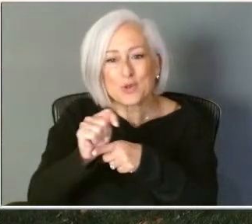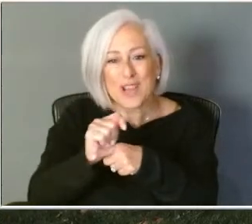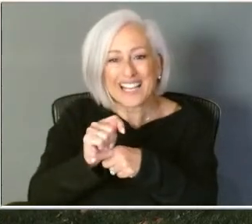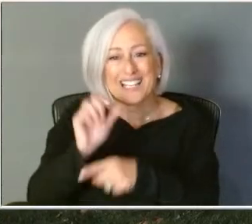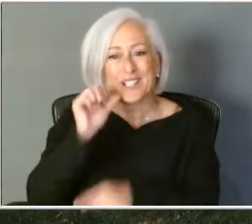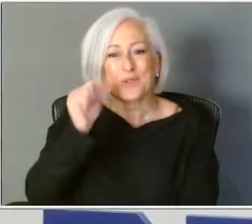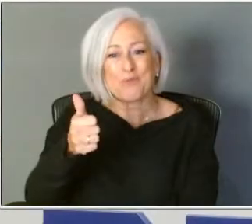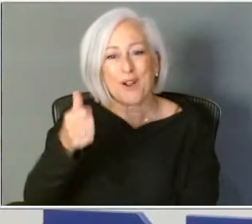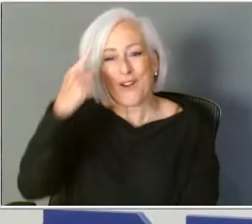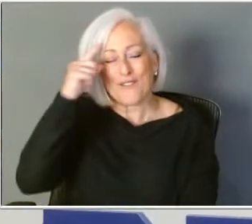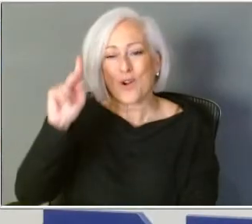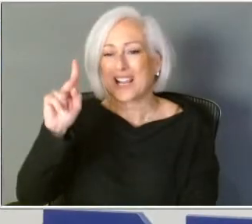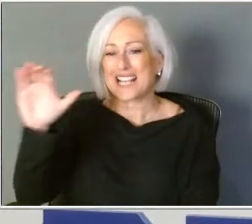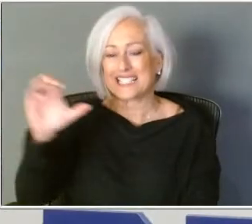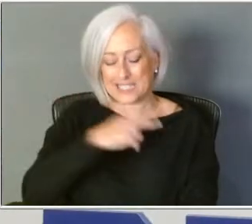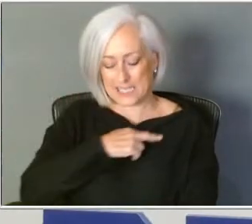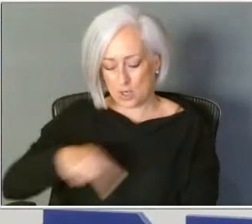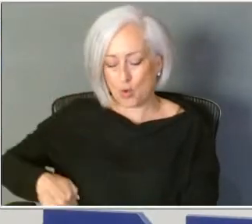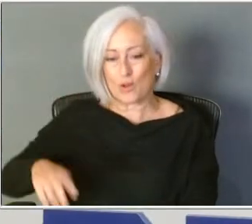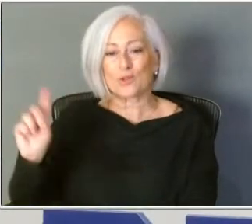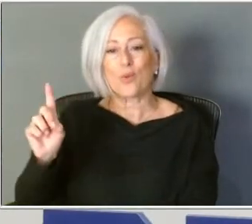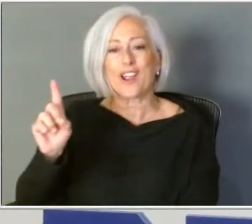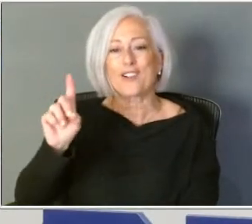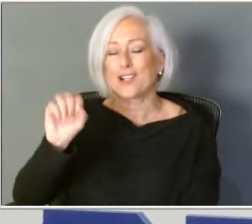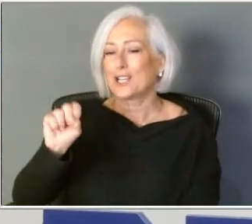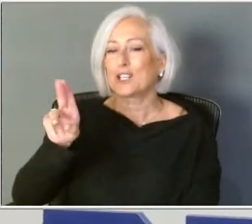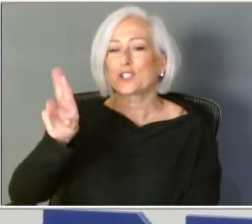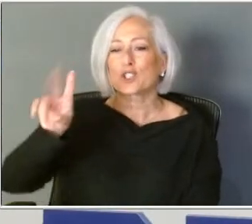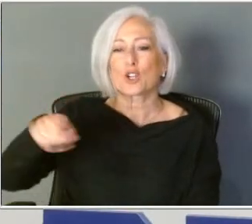are already underway there. Tomorrow, we'll